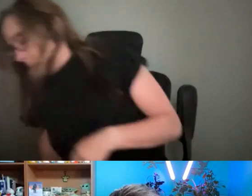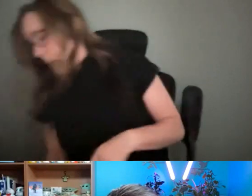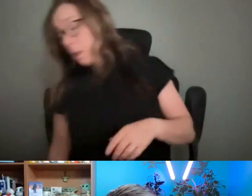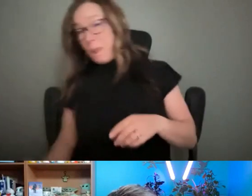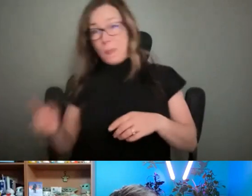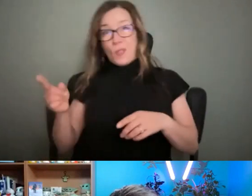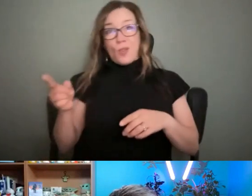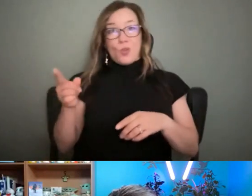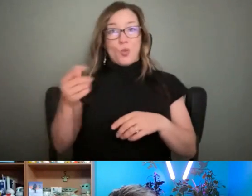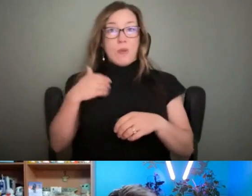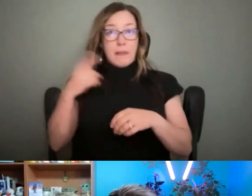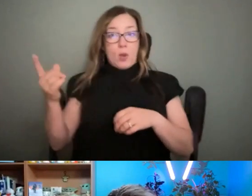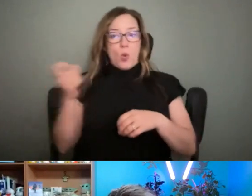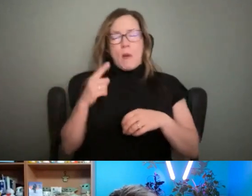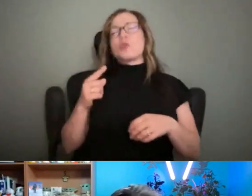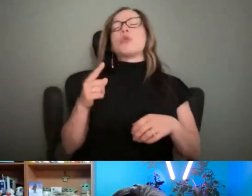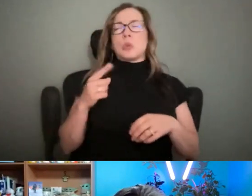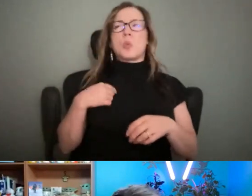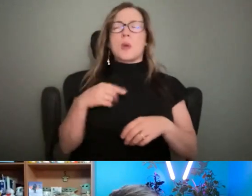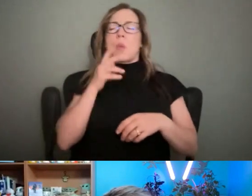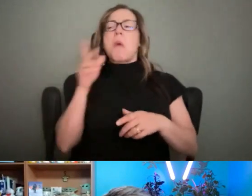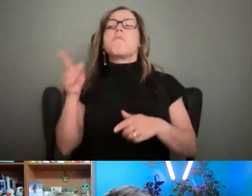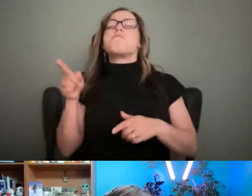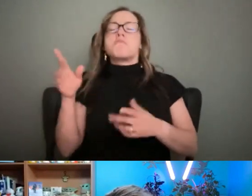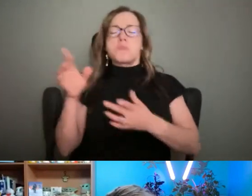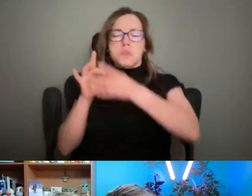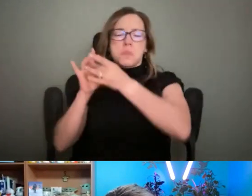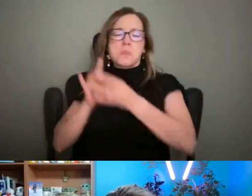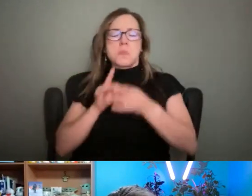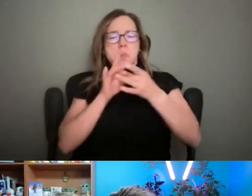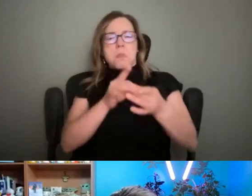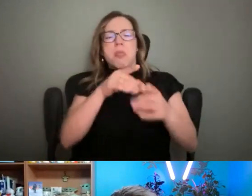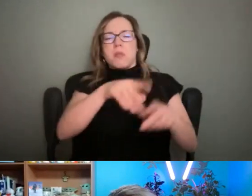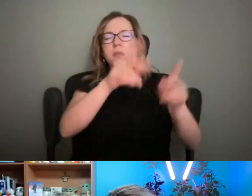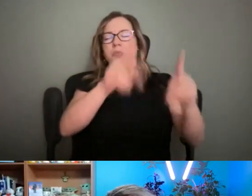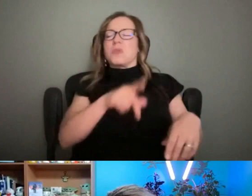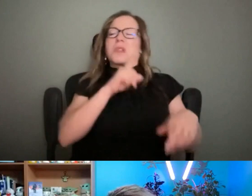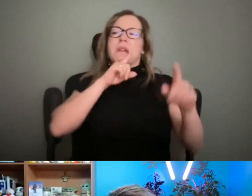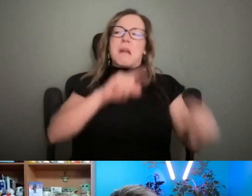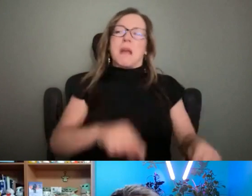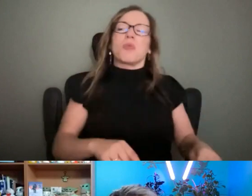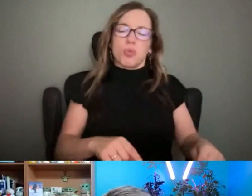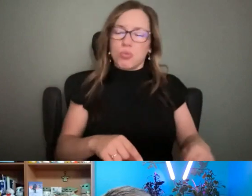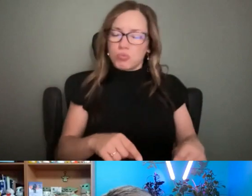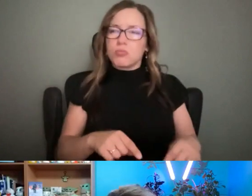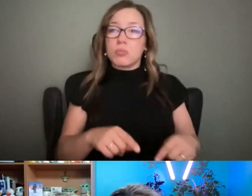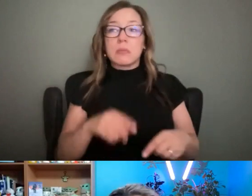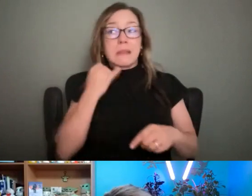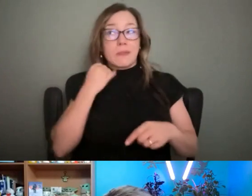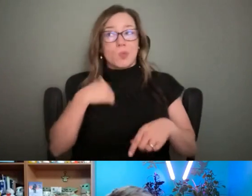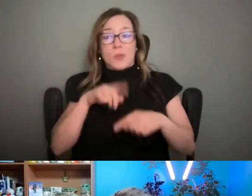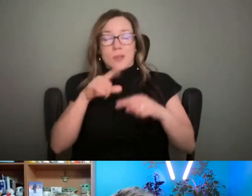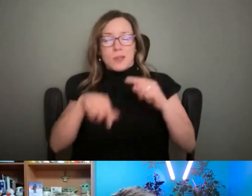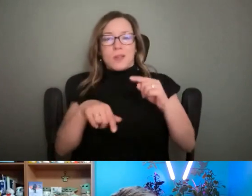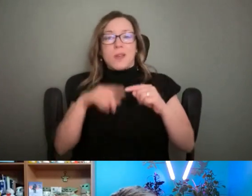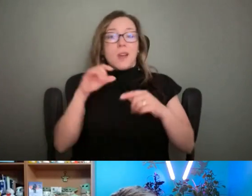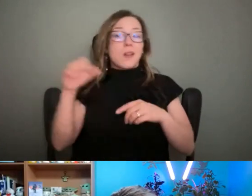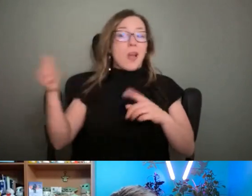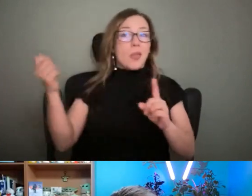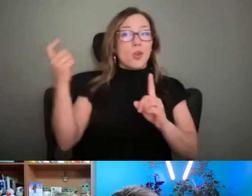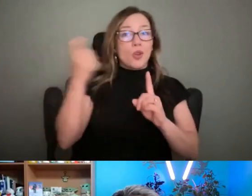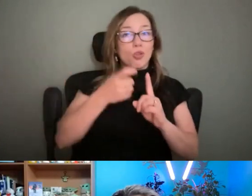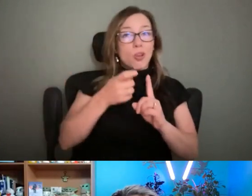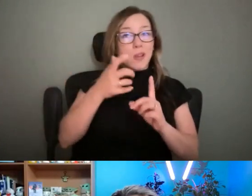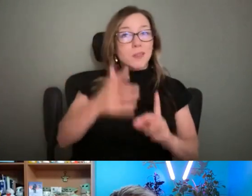we will try to connect you with someone who can answer that question. If we can't, if it's another grantee, we'll make those